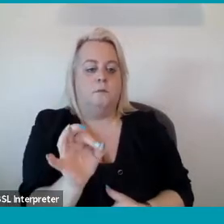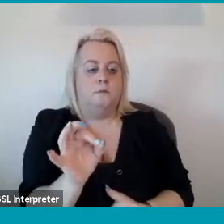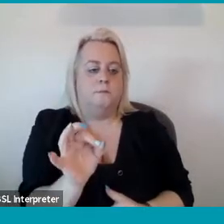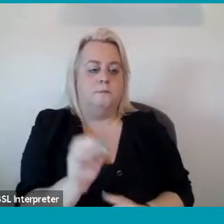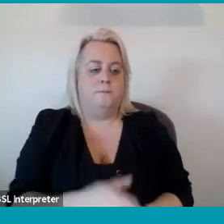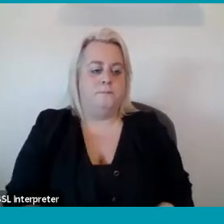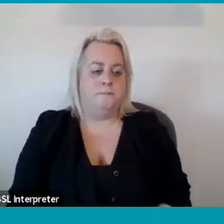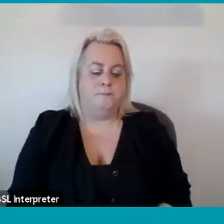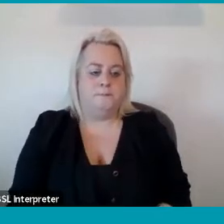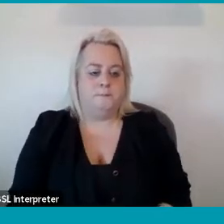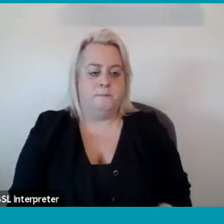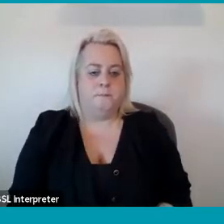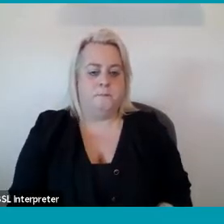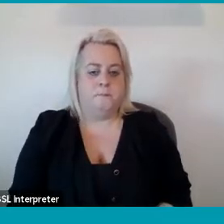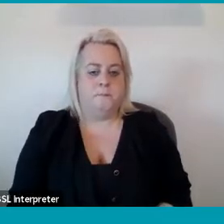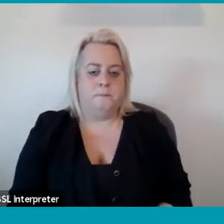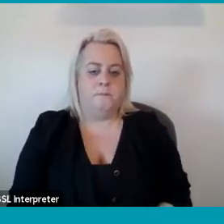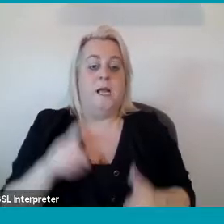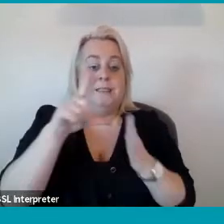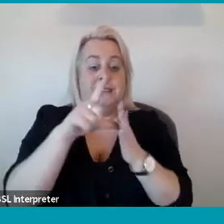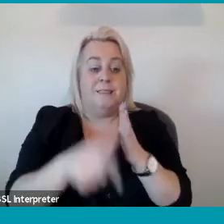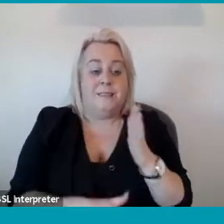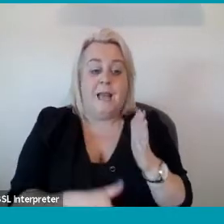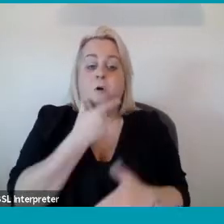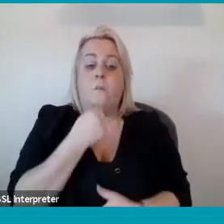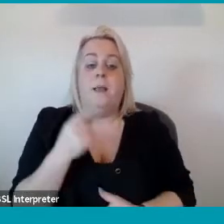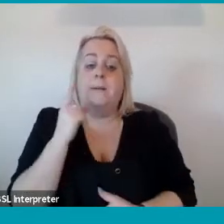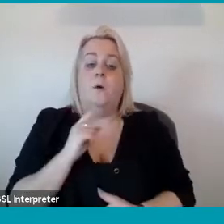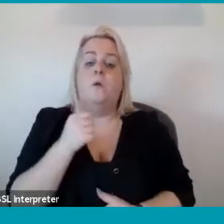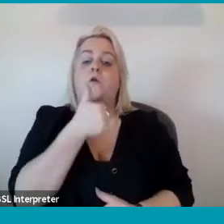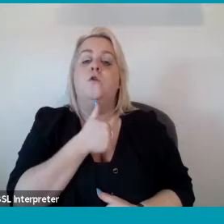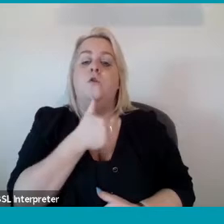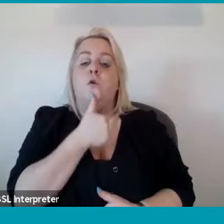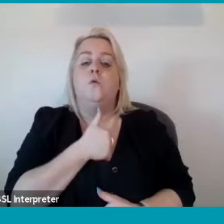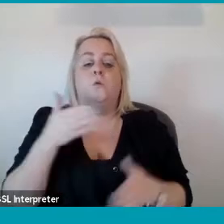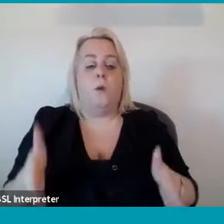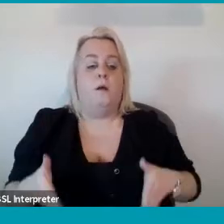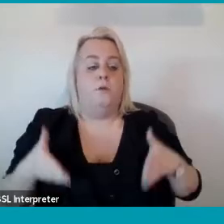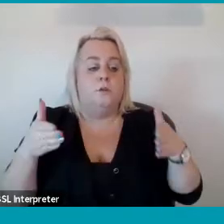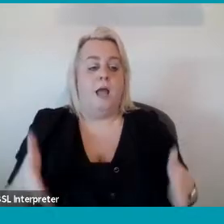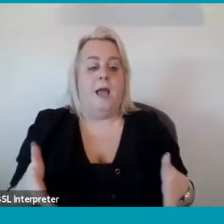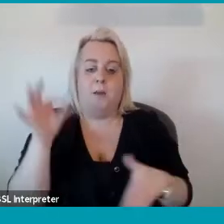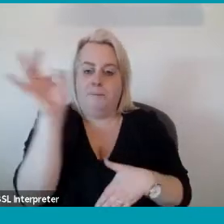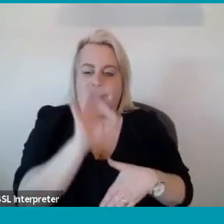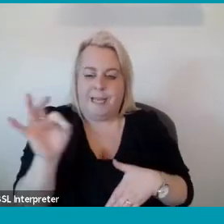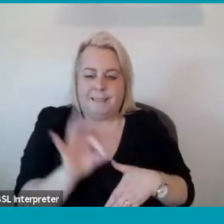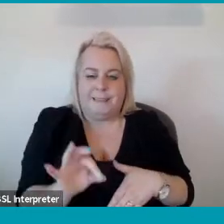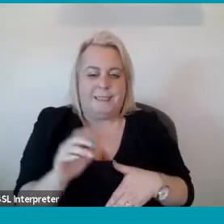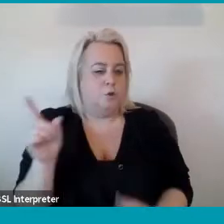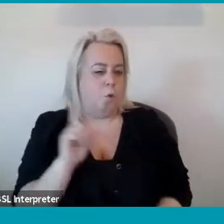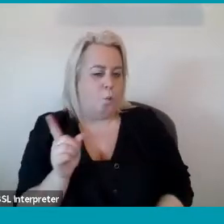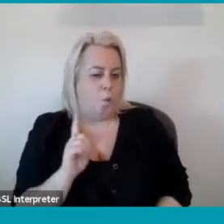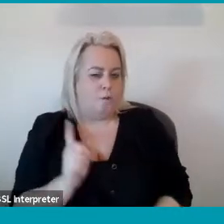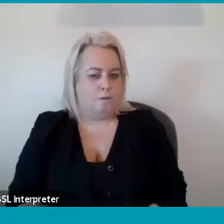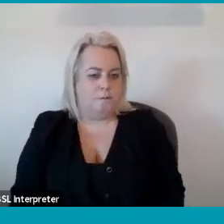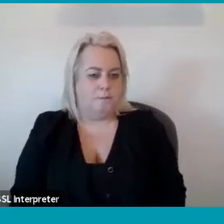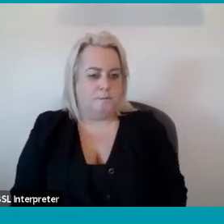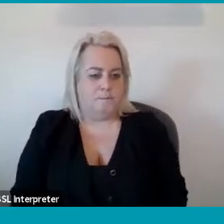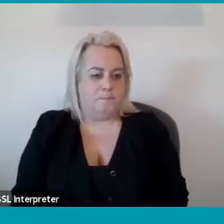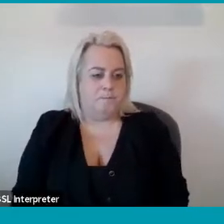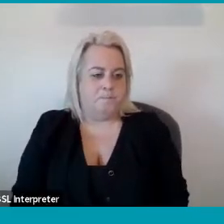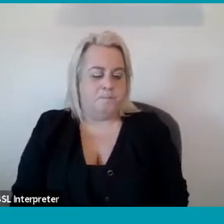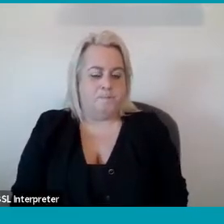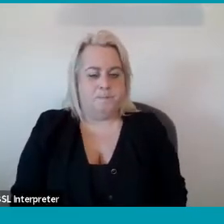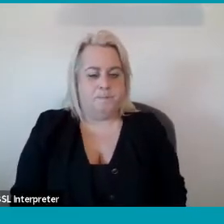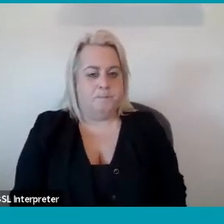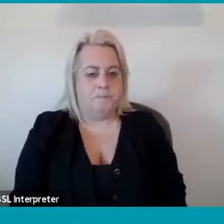what do you think is the percentage of disabled people who use wheelchairs? So if you just want to jot that